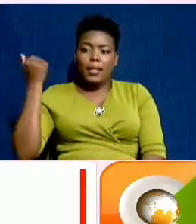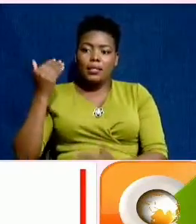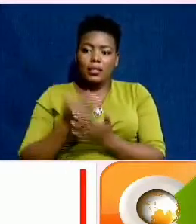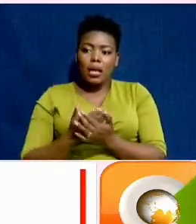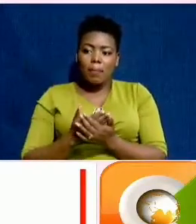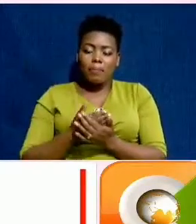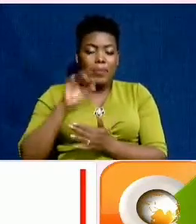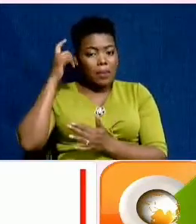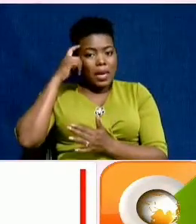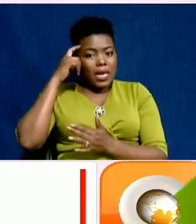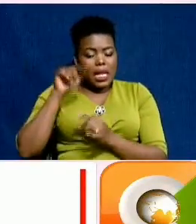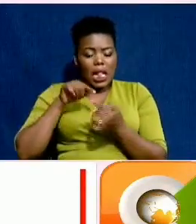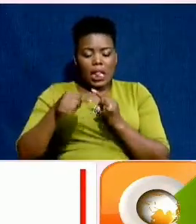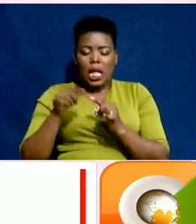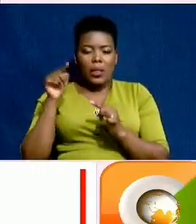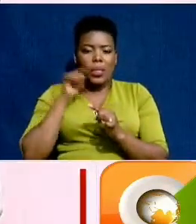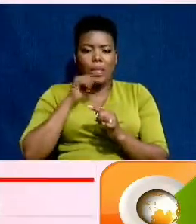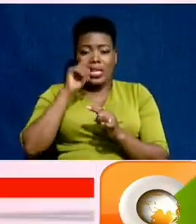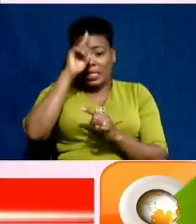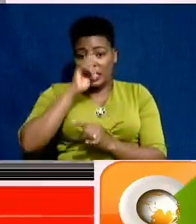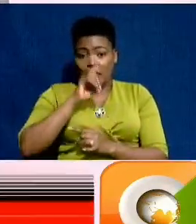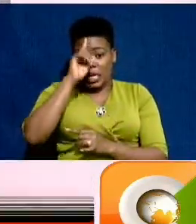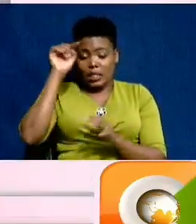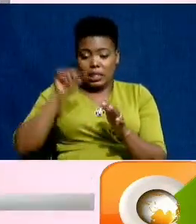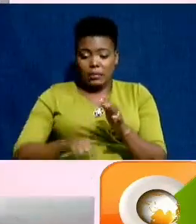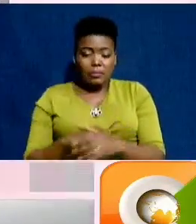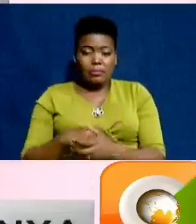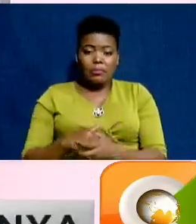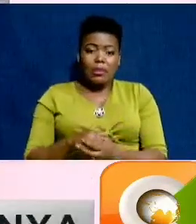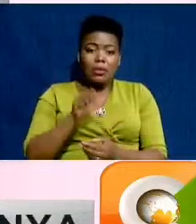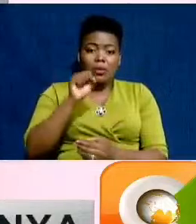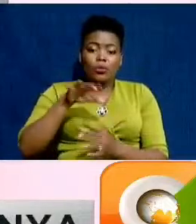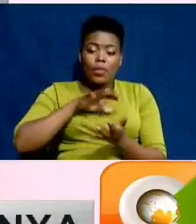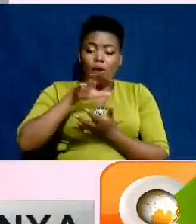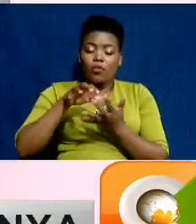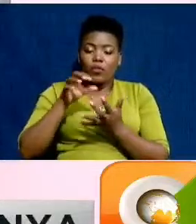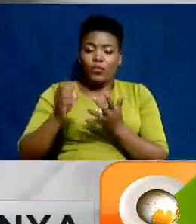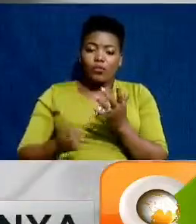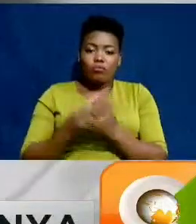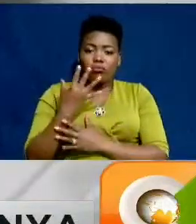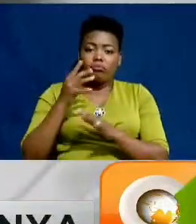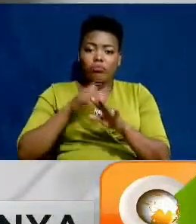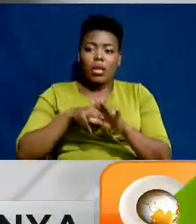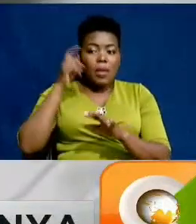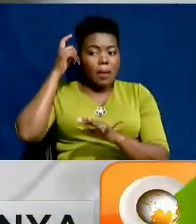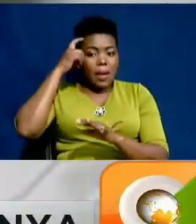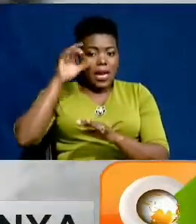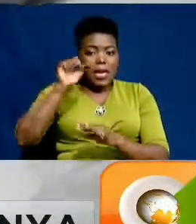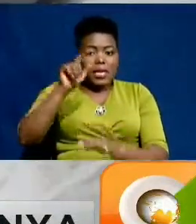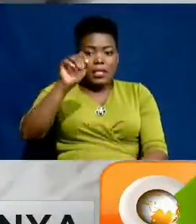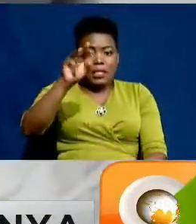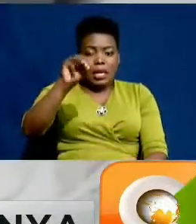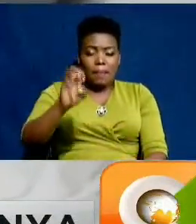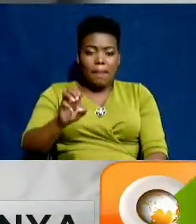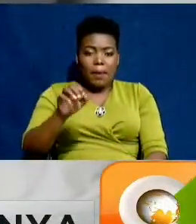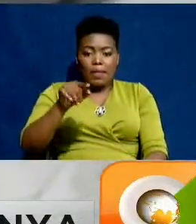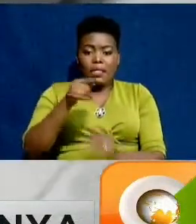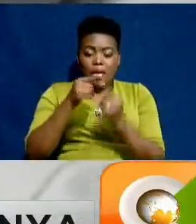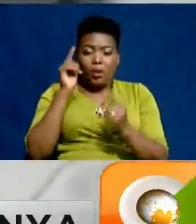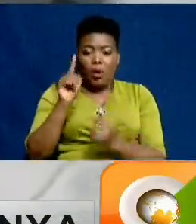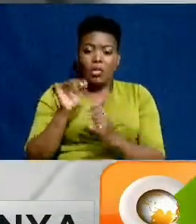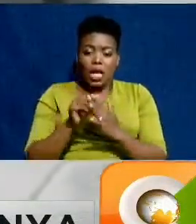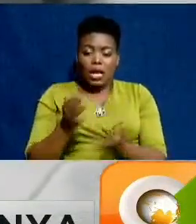brain injuries are so complex, right? So the confusion comes in where your brainstem reflexes, these are the ones